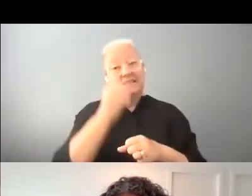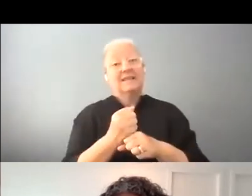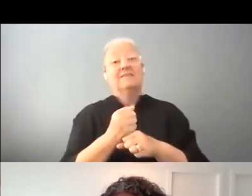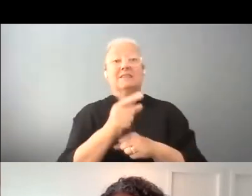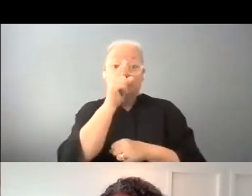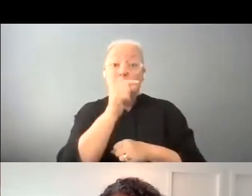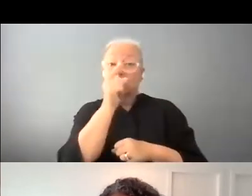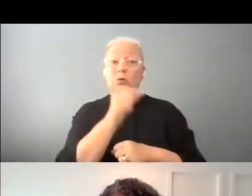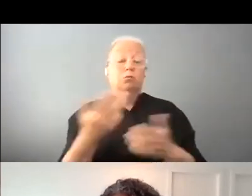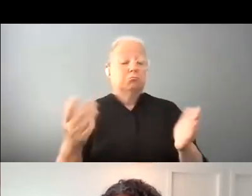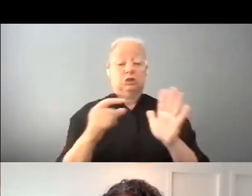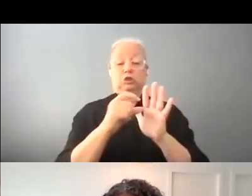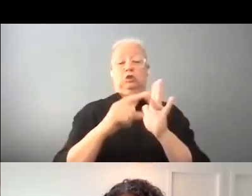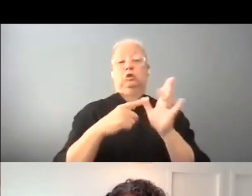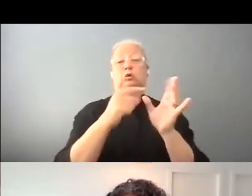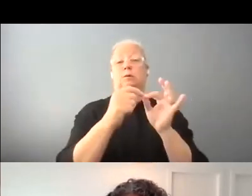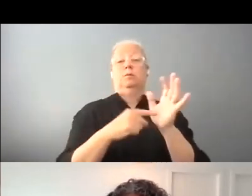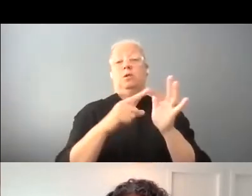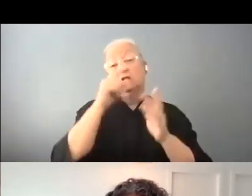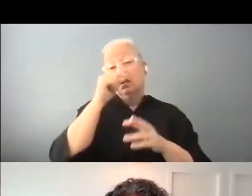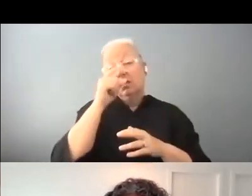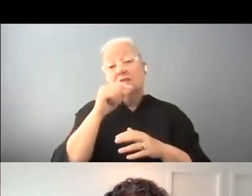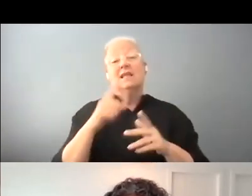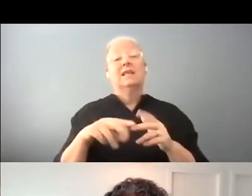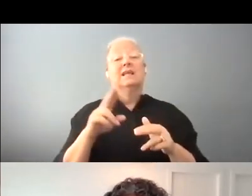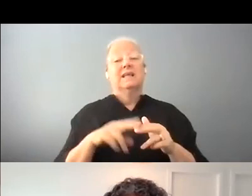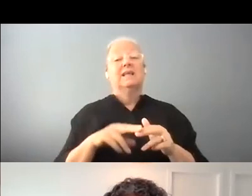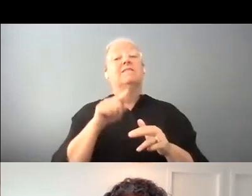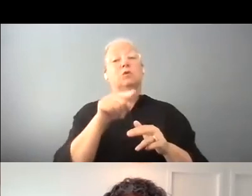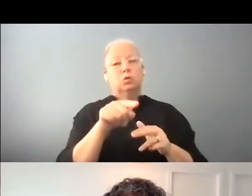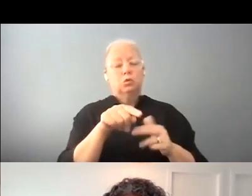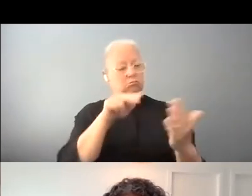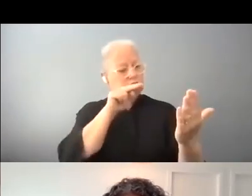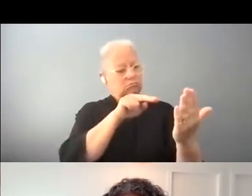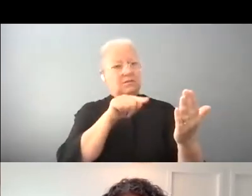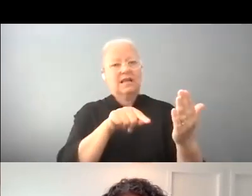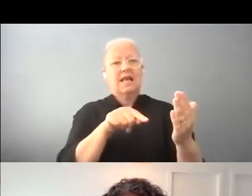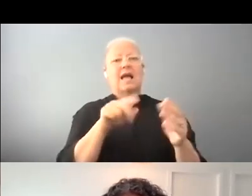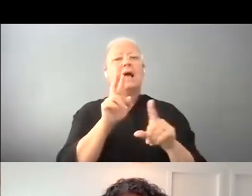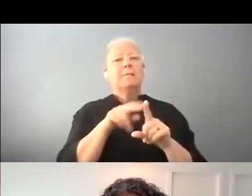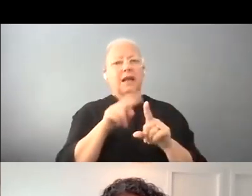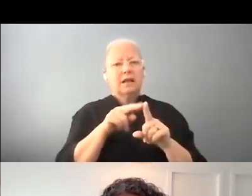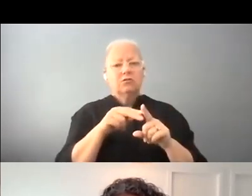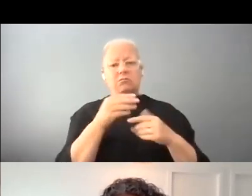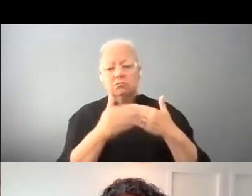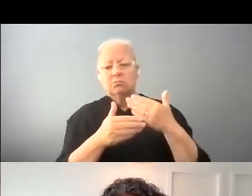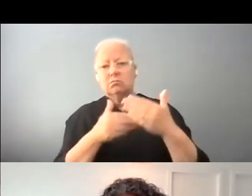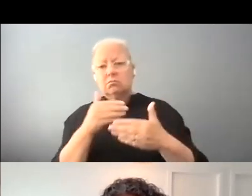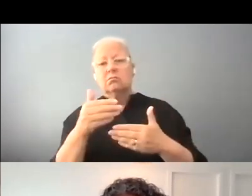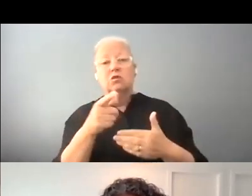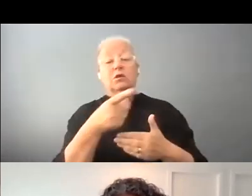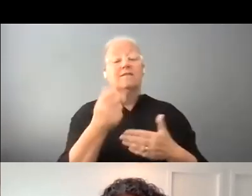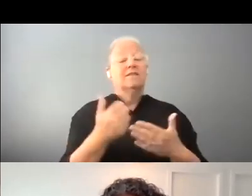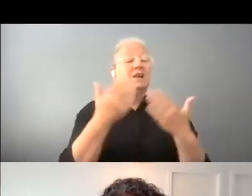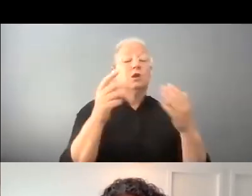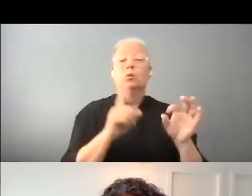is doable. And if you take that application step by step, and you know, Lee has shared the link. If you have questions,